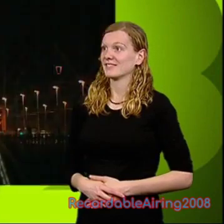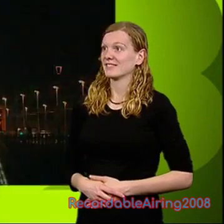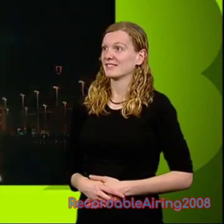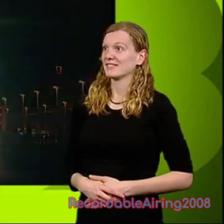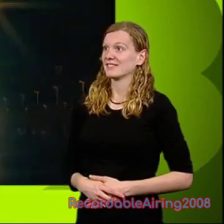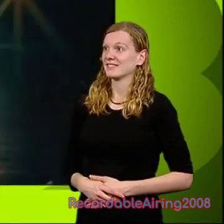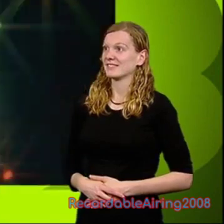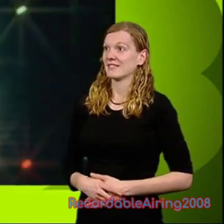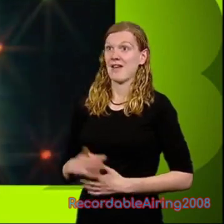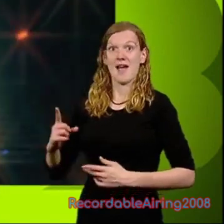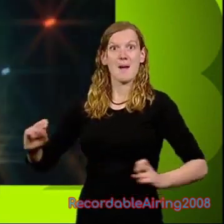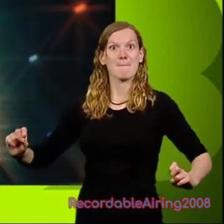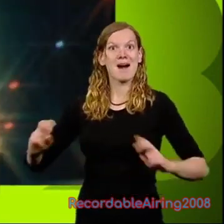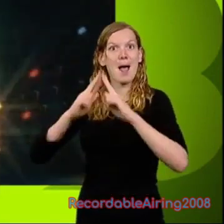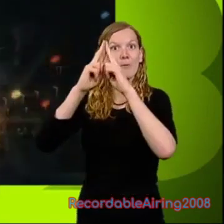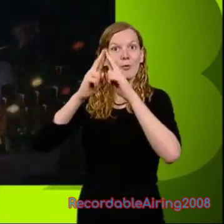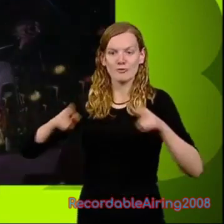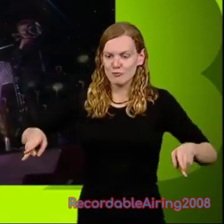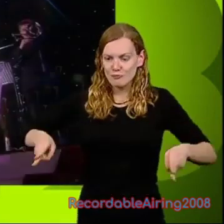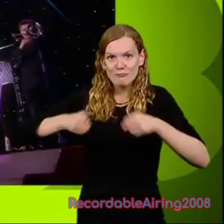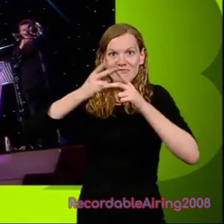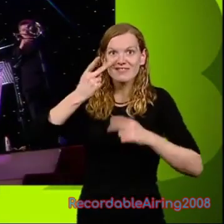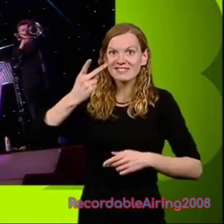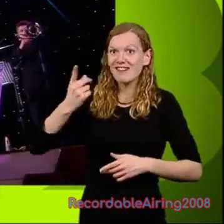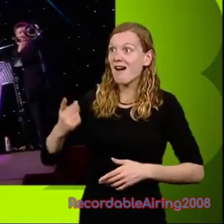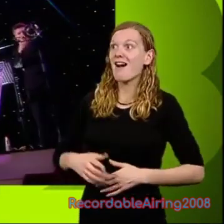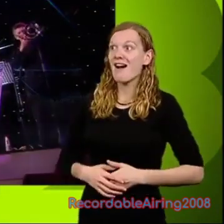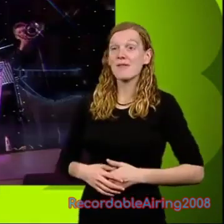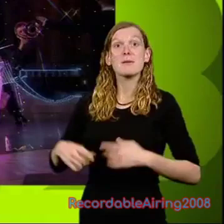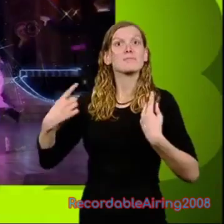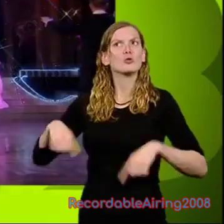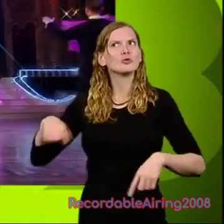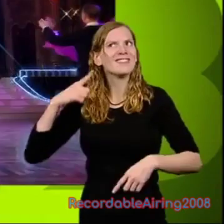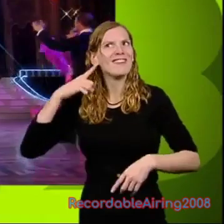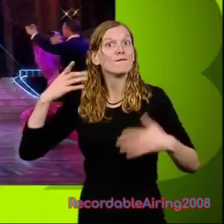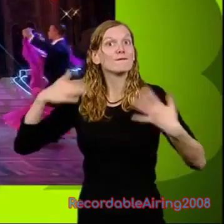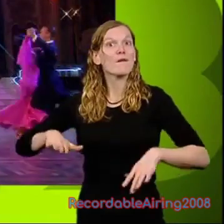That's Blackpool Tower, all right. And the music's coming from the ballroom.